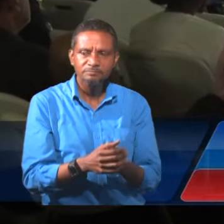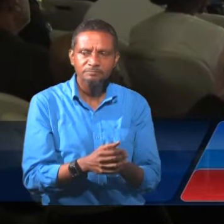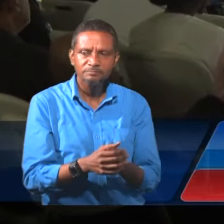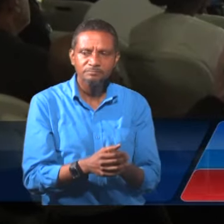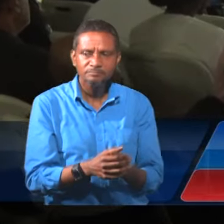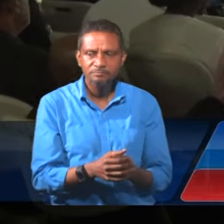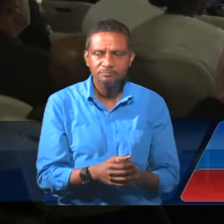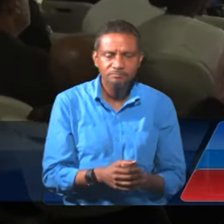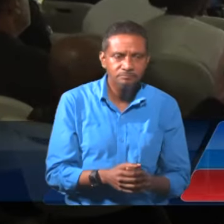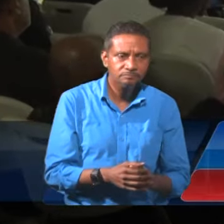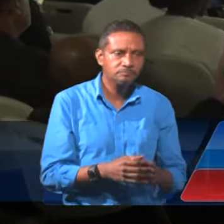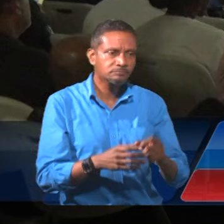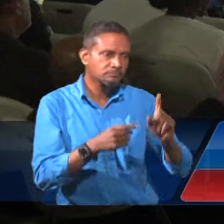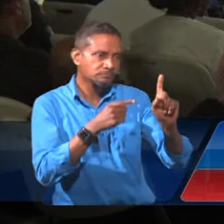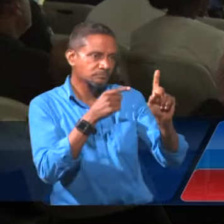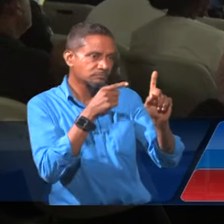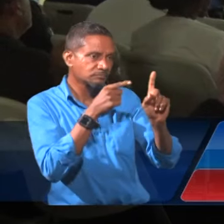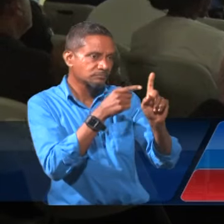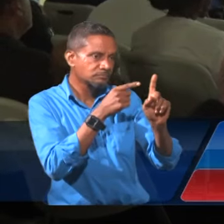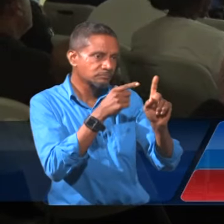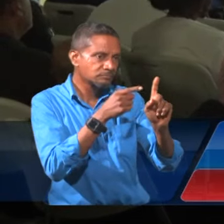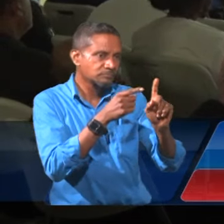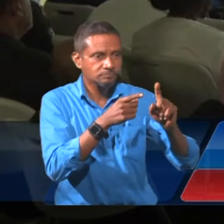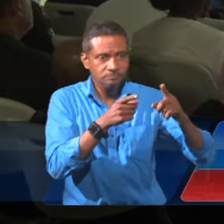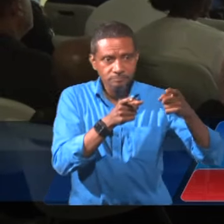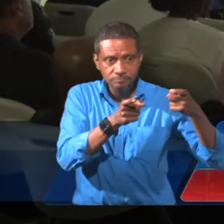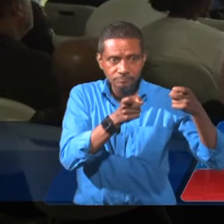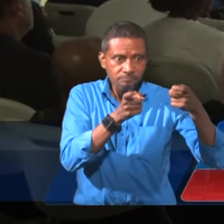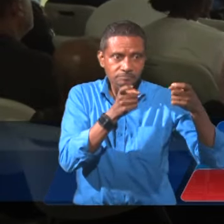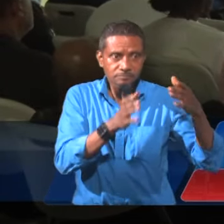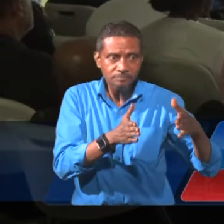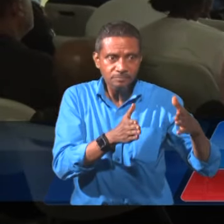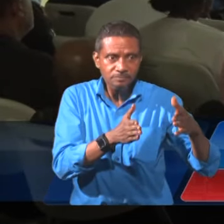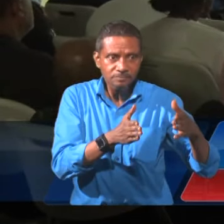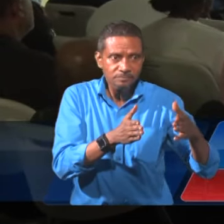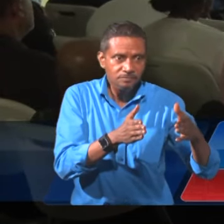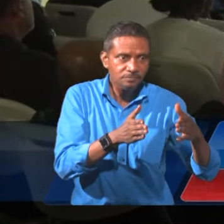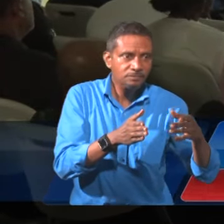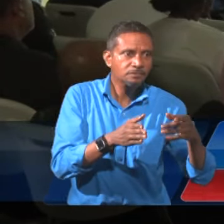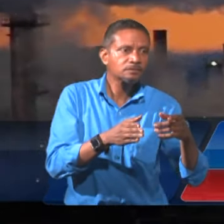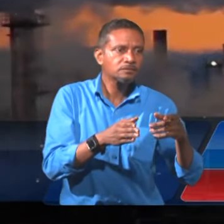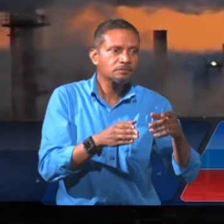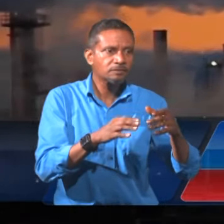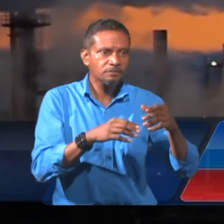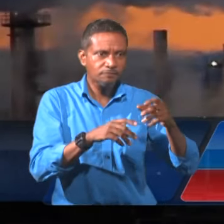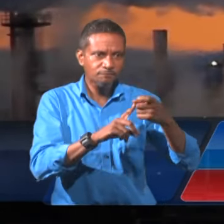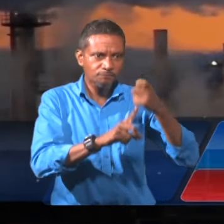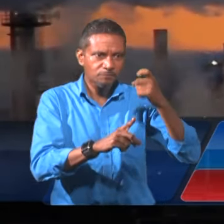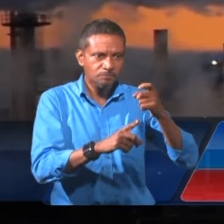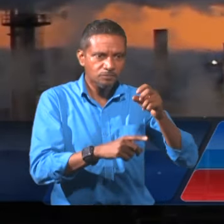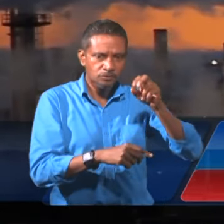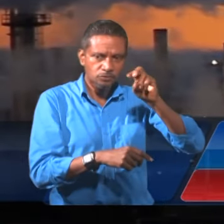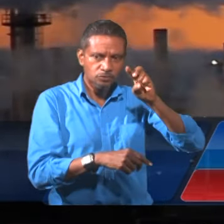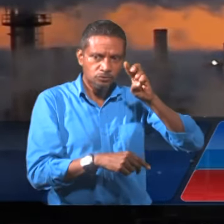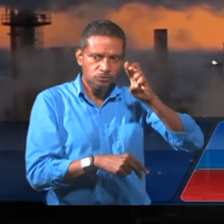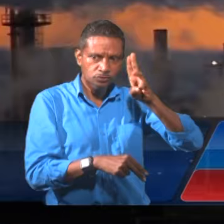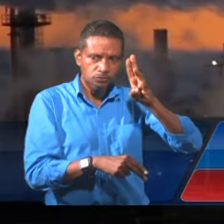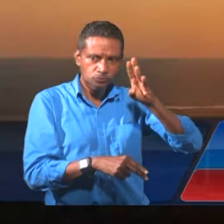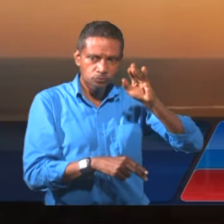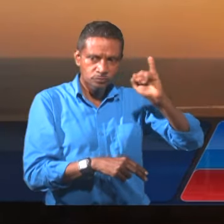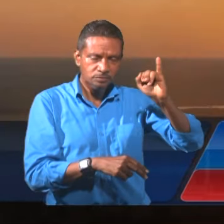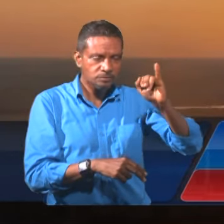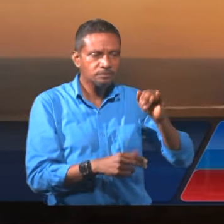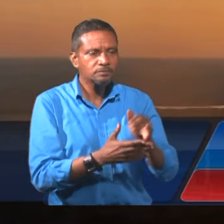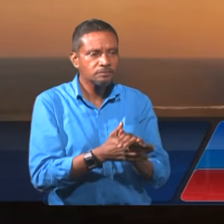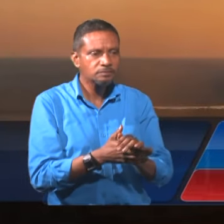of the Faculty of Food and Agriculture at the University of the West Indies, St. Augustine, Professor Wayne Ganpat, the Caribbean region contributes an